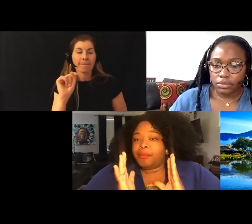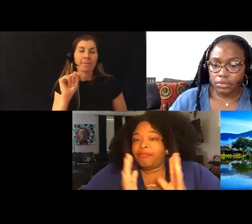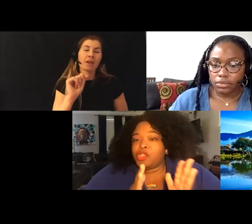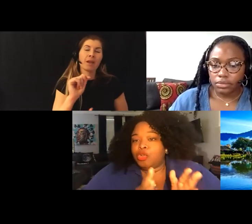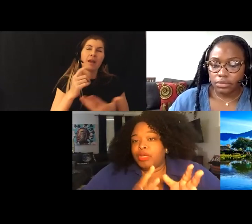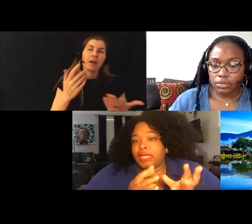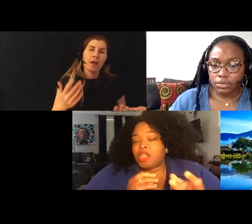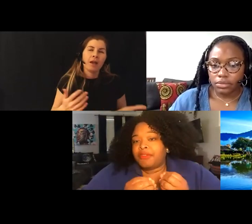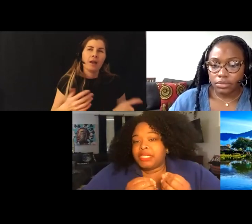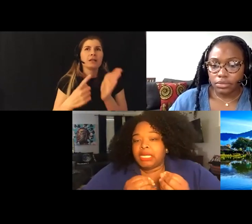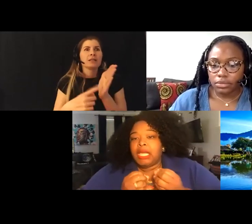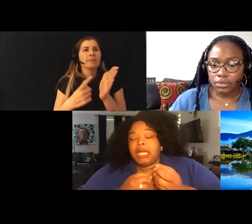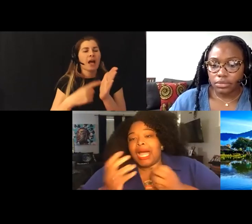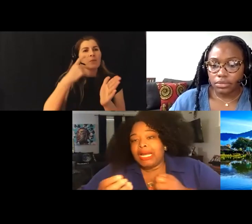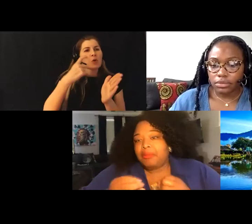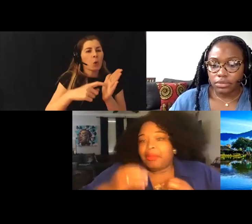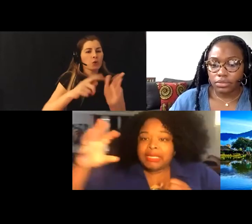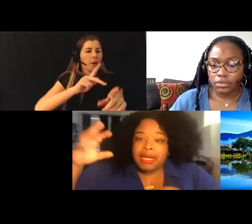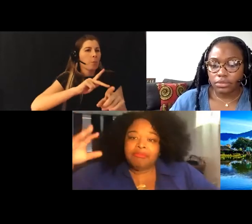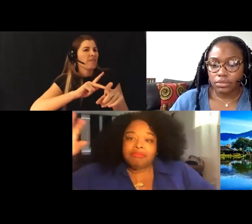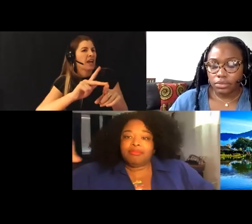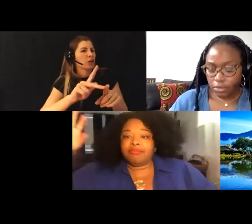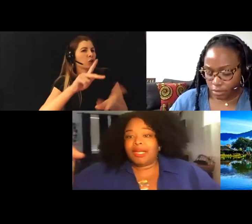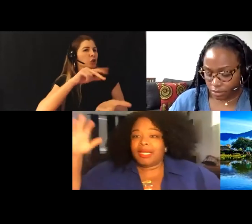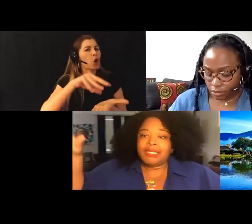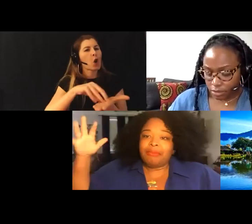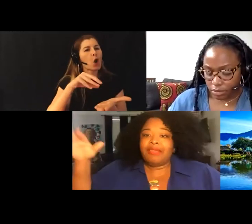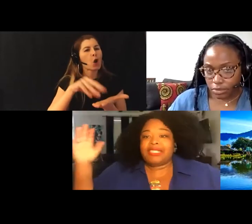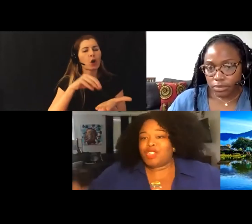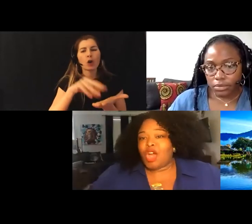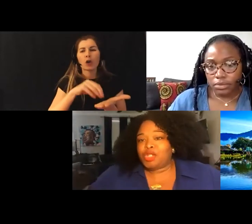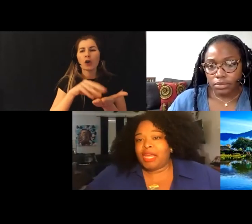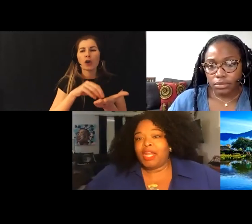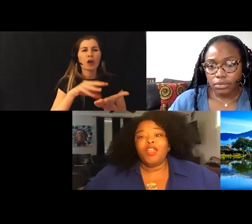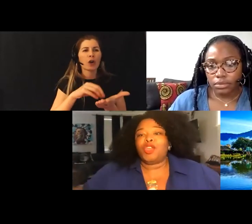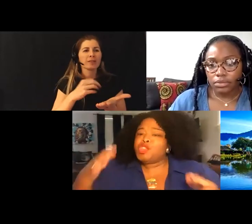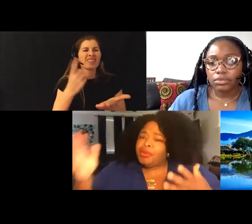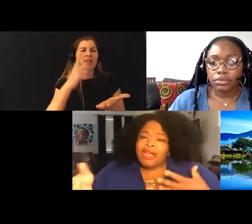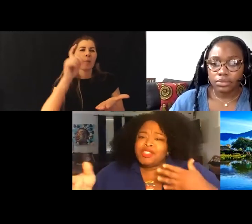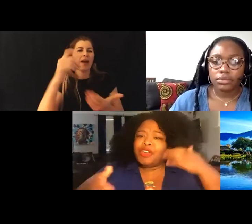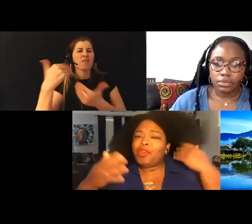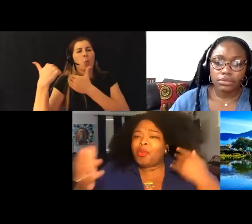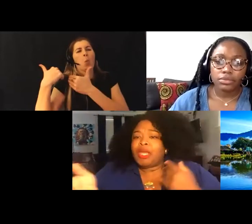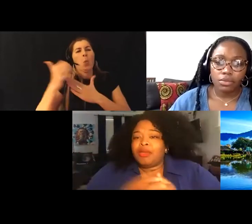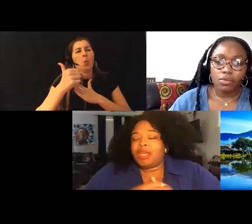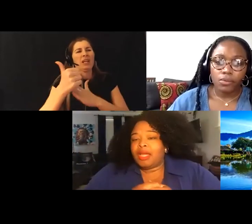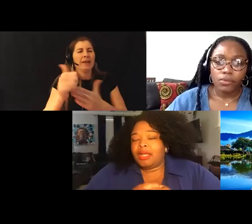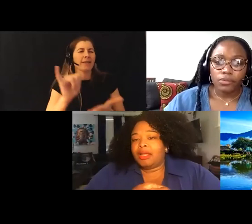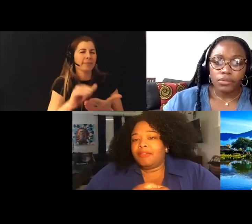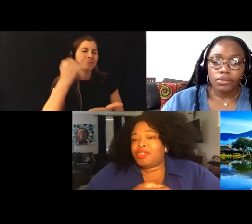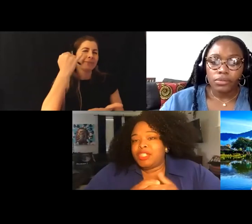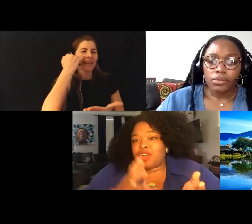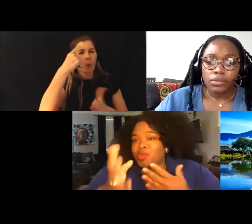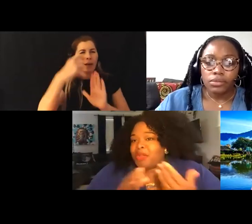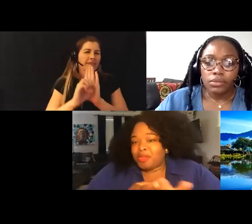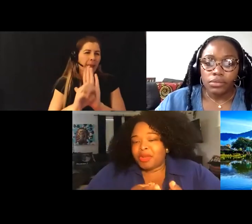that professional learning is often guided by somebody that's in charge, right? Like your supervisor, if you're working with if